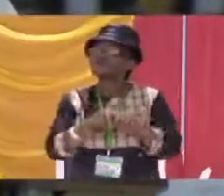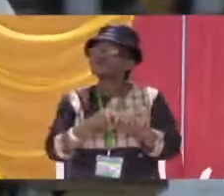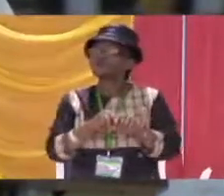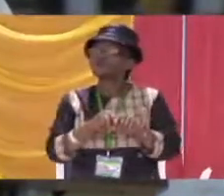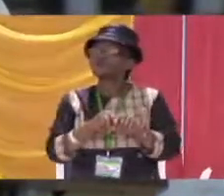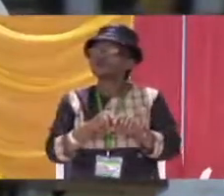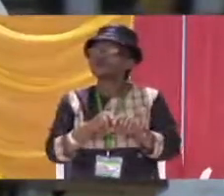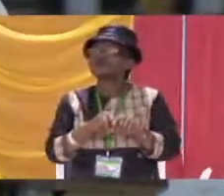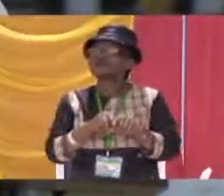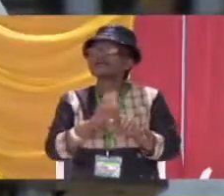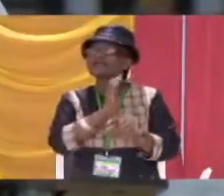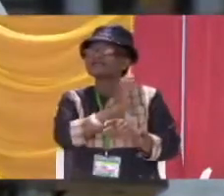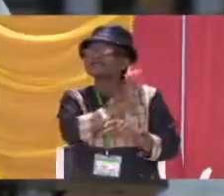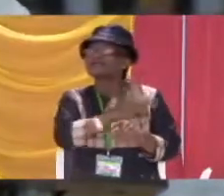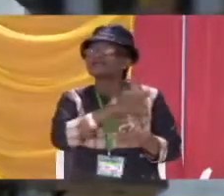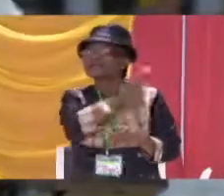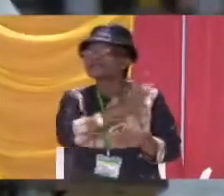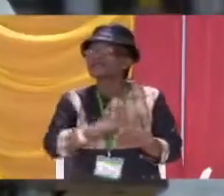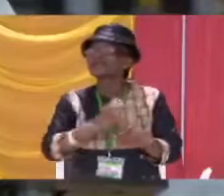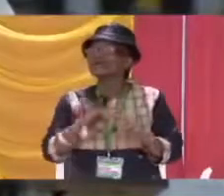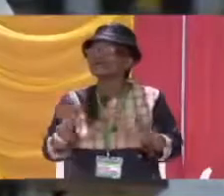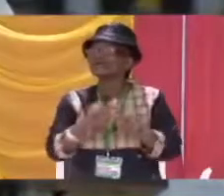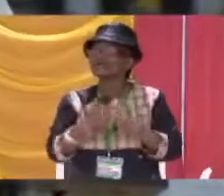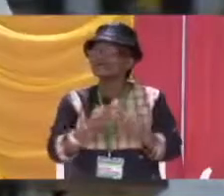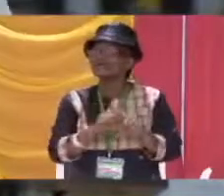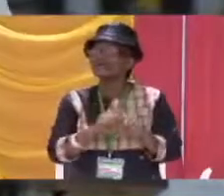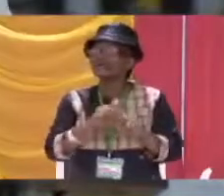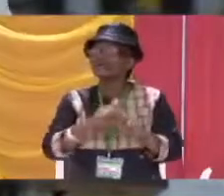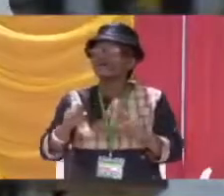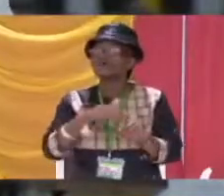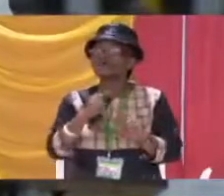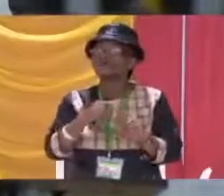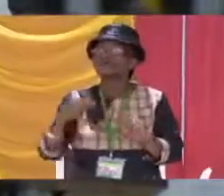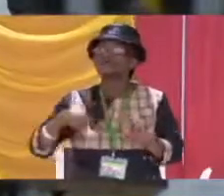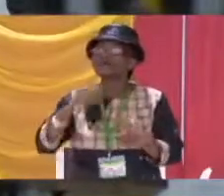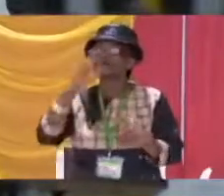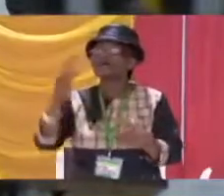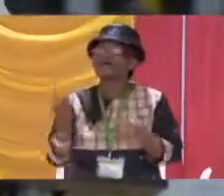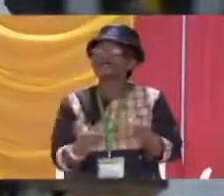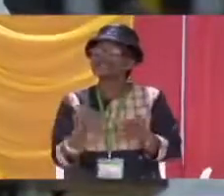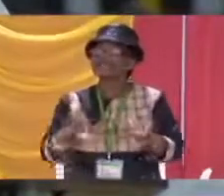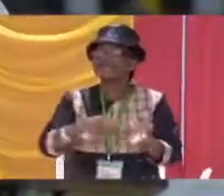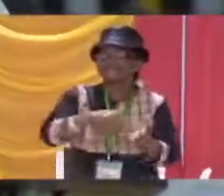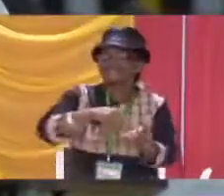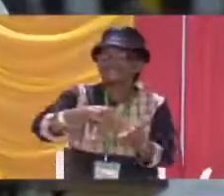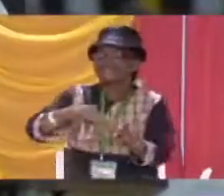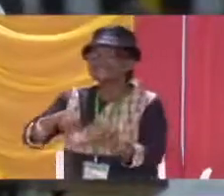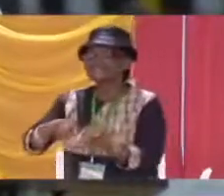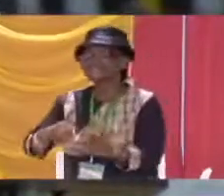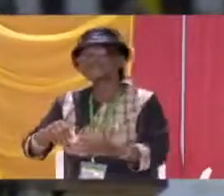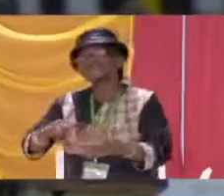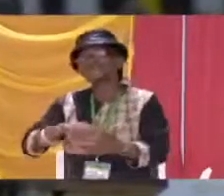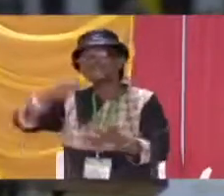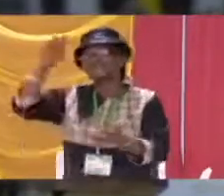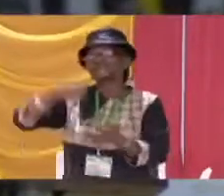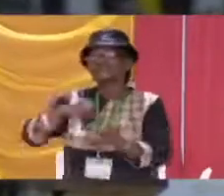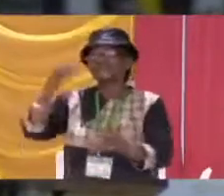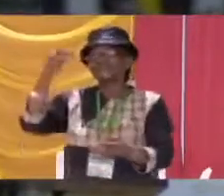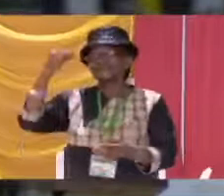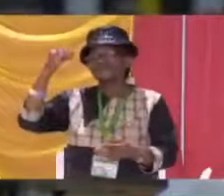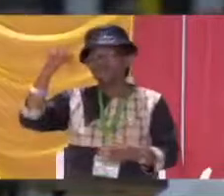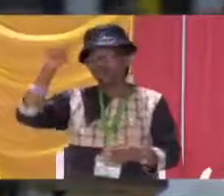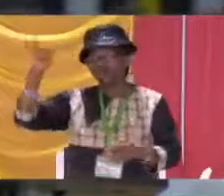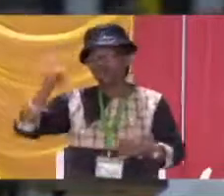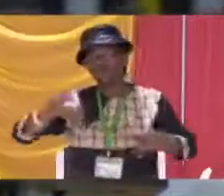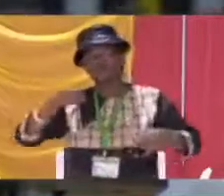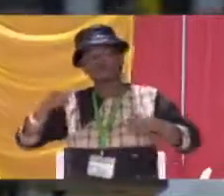That you, while we are here dancing and jumping for joy,